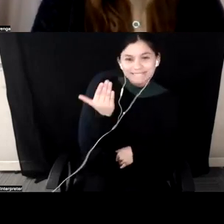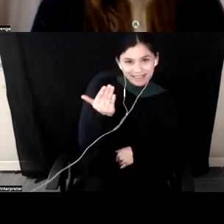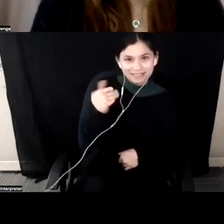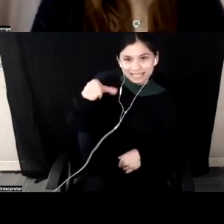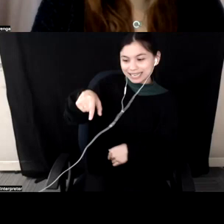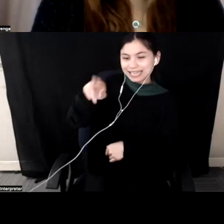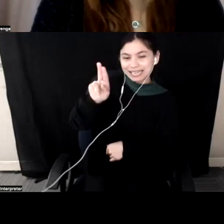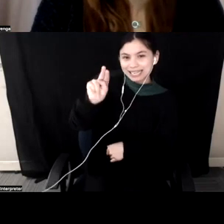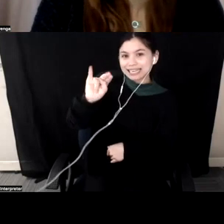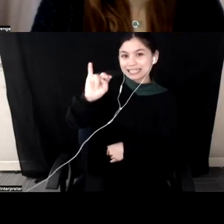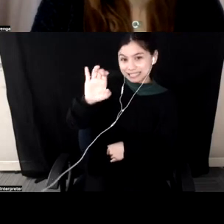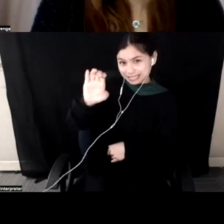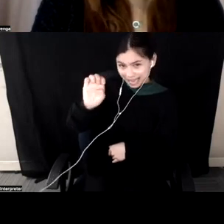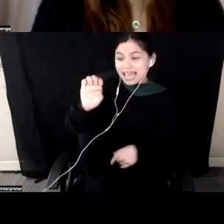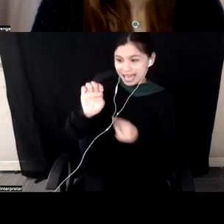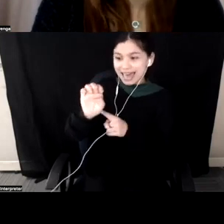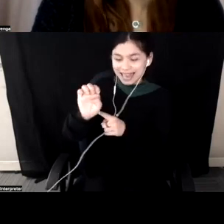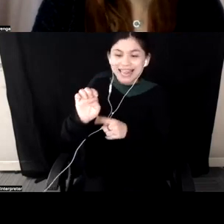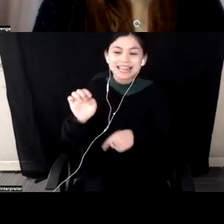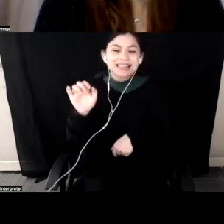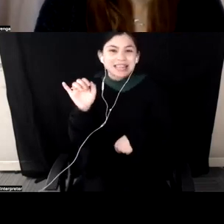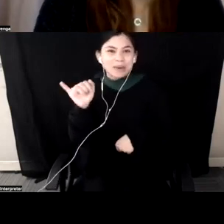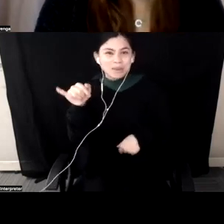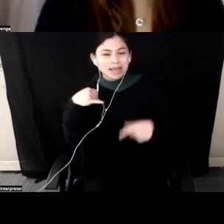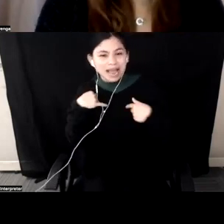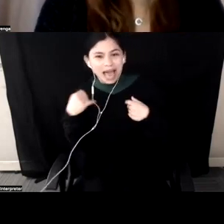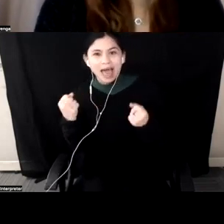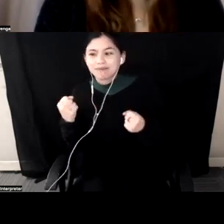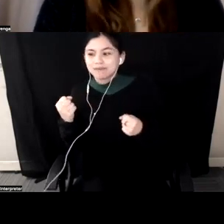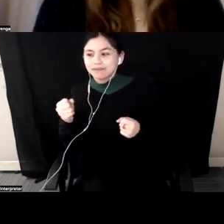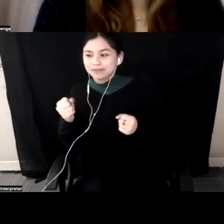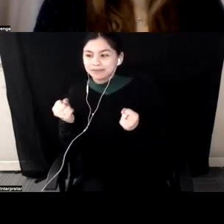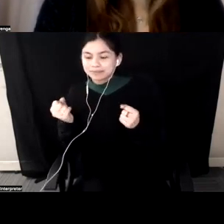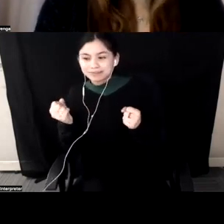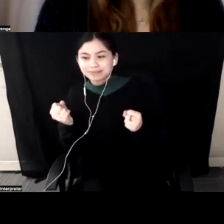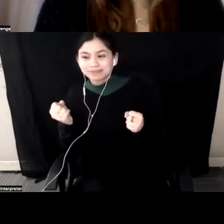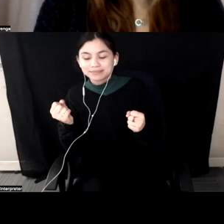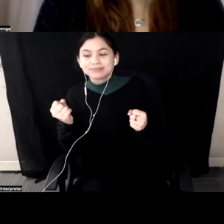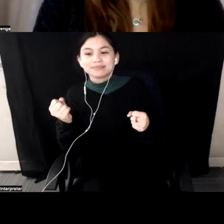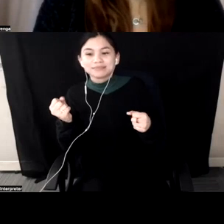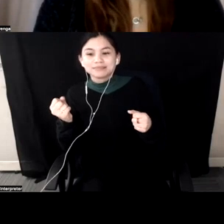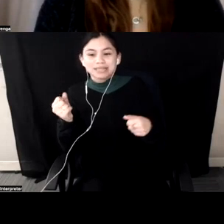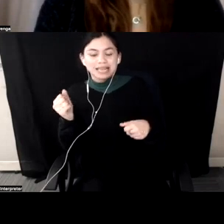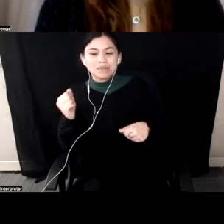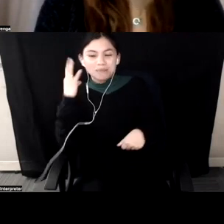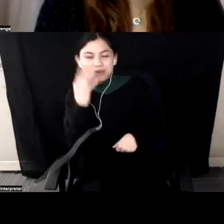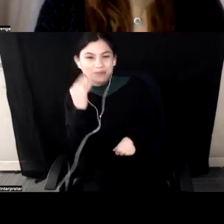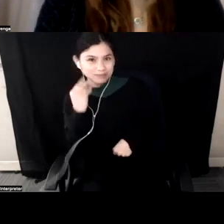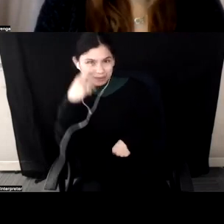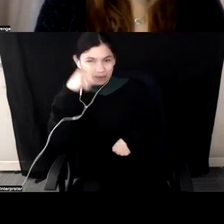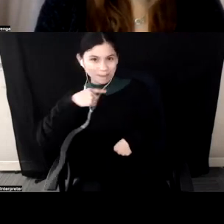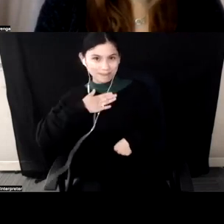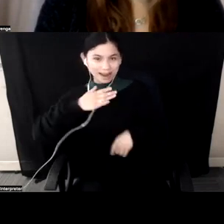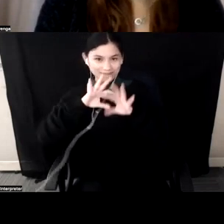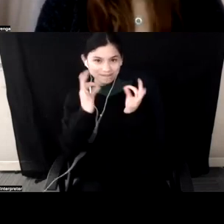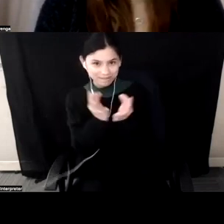the reception, so it made it very unique and special to our family, which is a very important